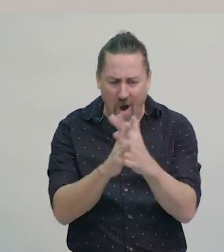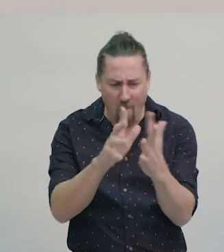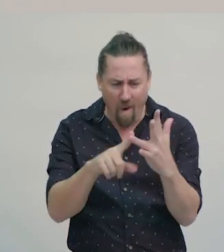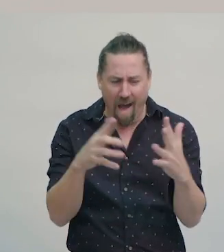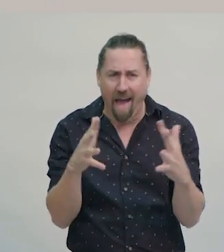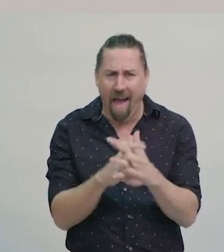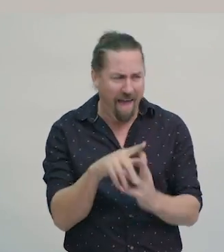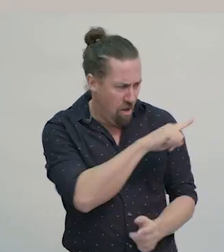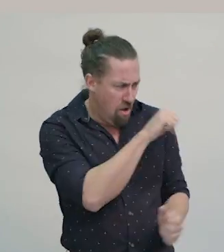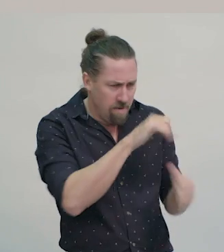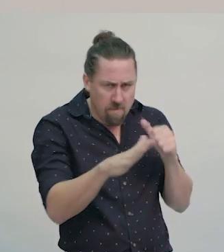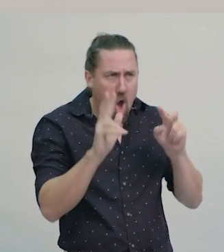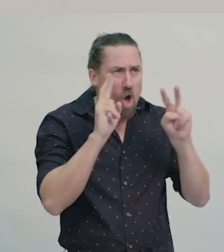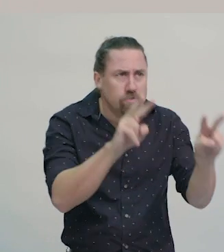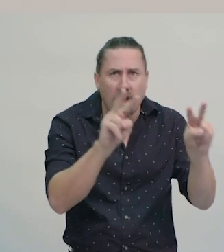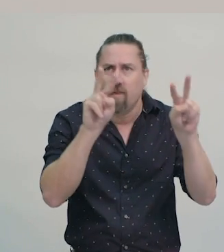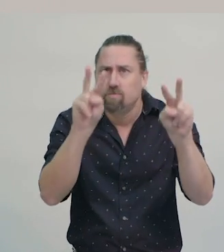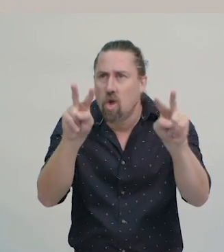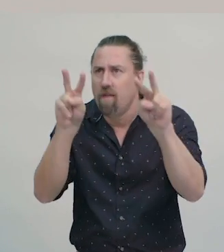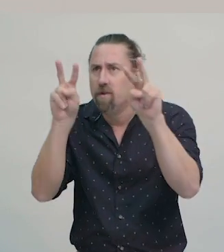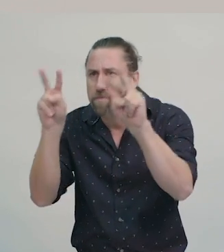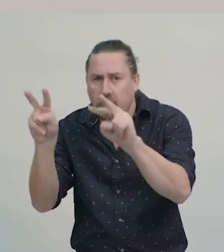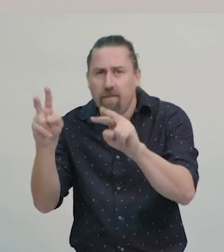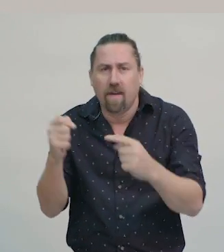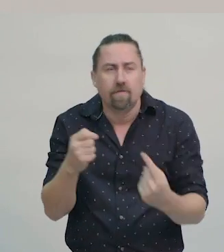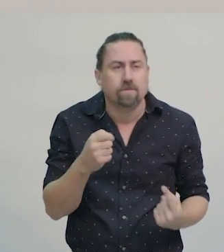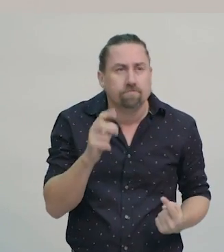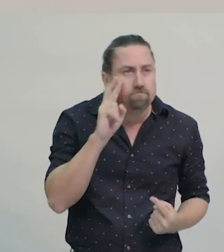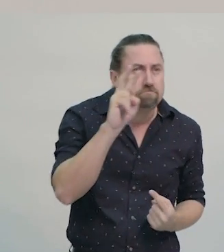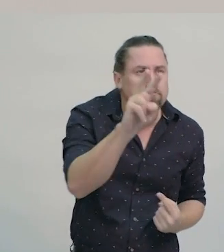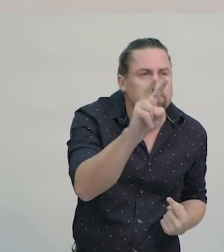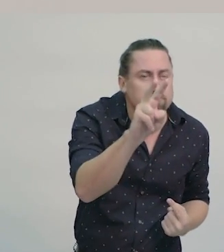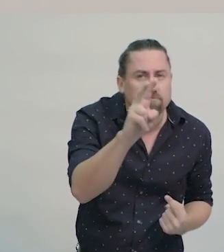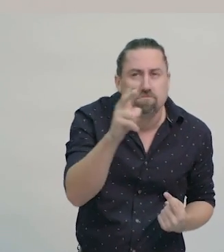This morning, the weather was sunny.